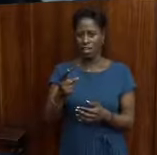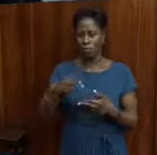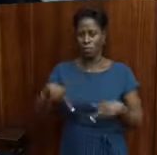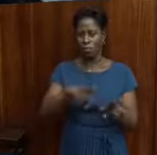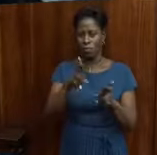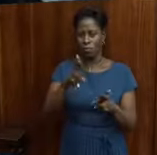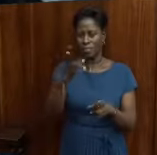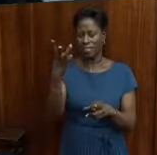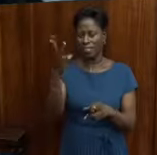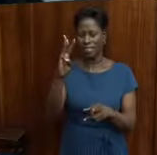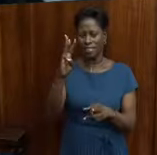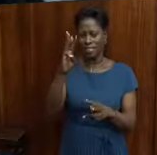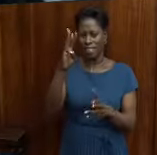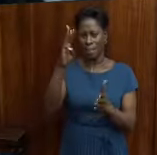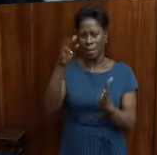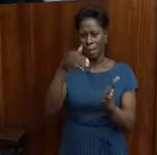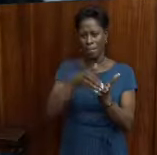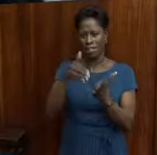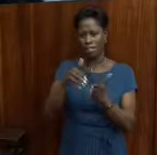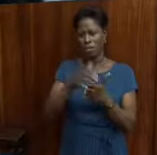for less than 1 mile of road.